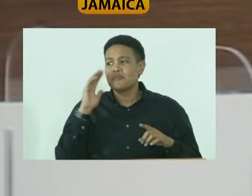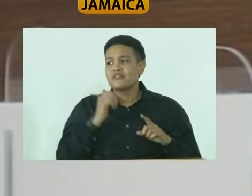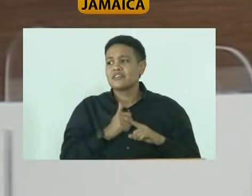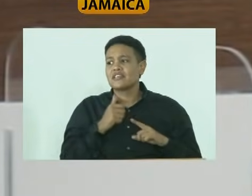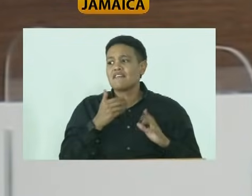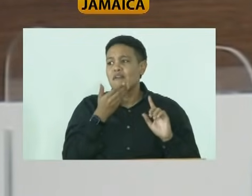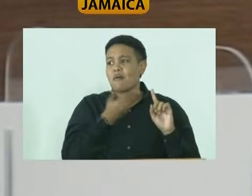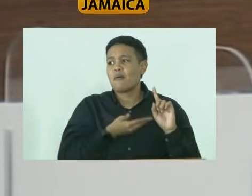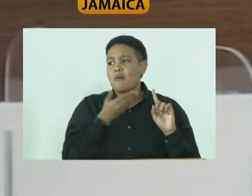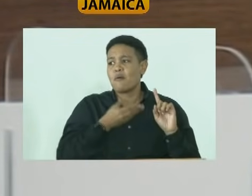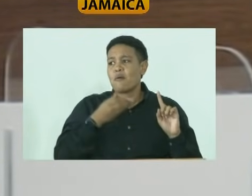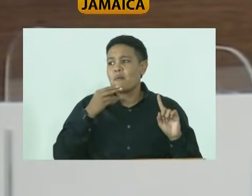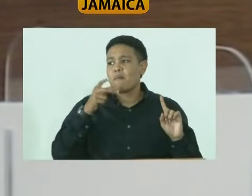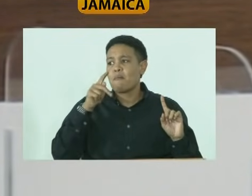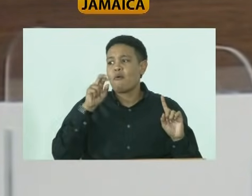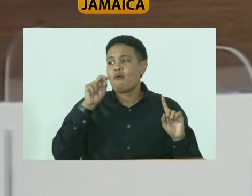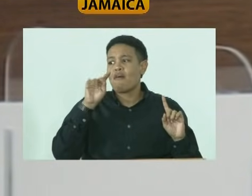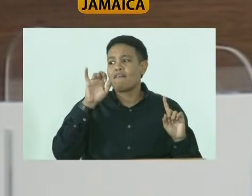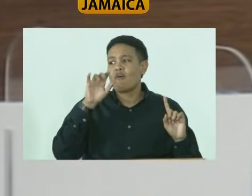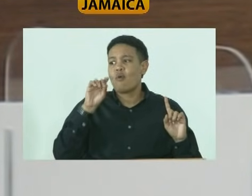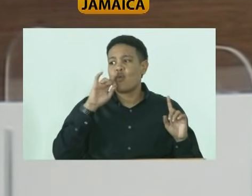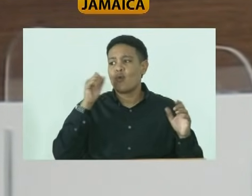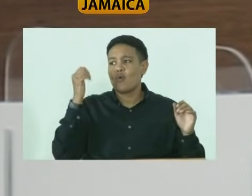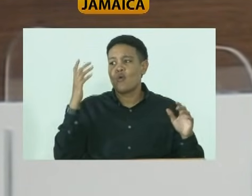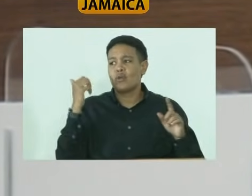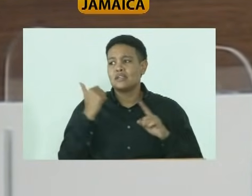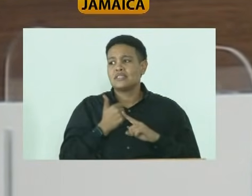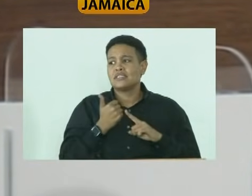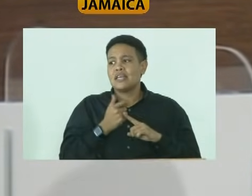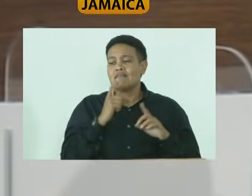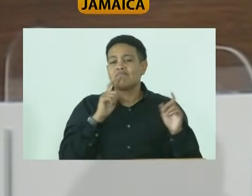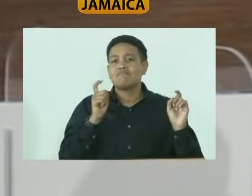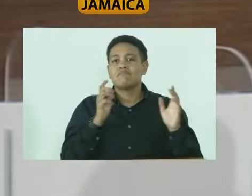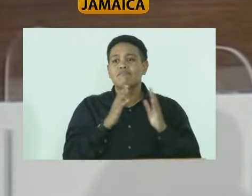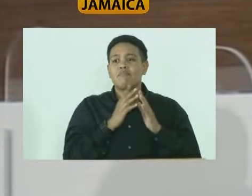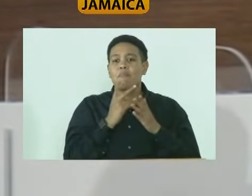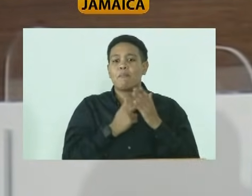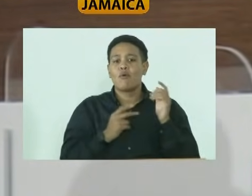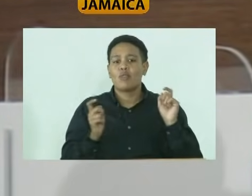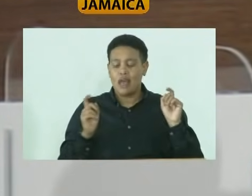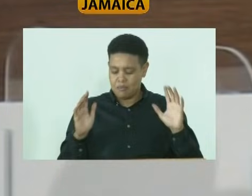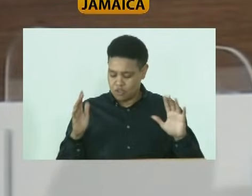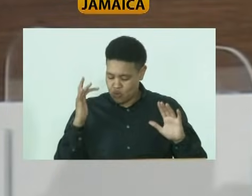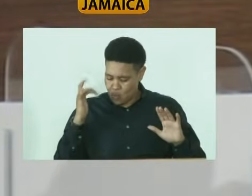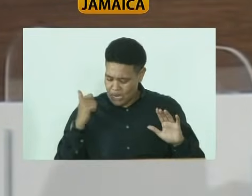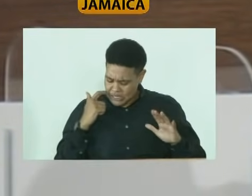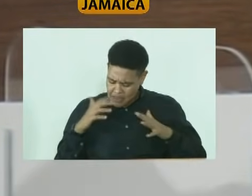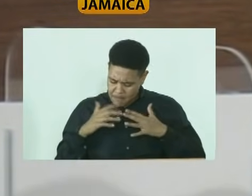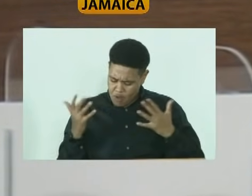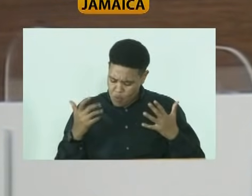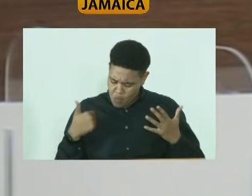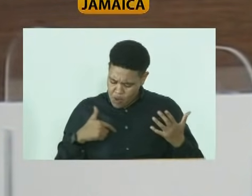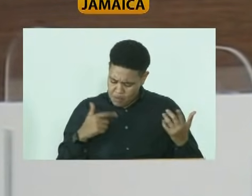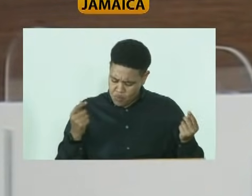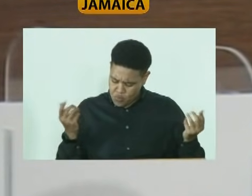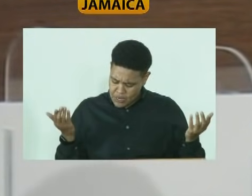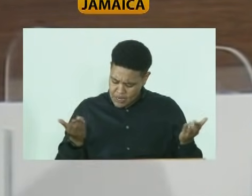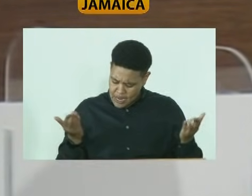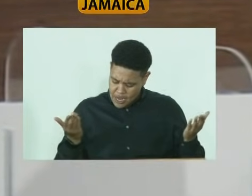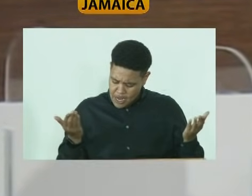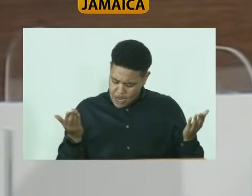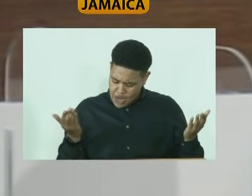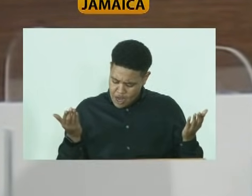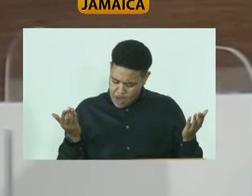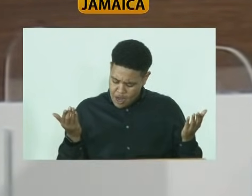portfolio holders spanning both administrations, because a lot of what I'm doing here